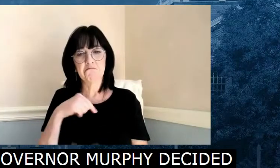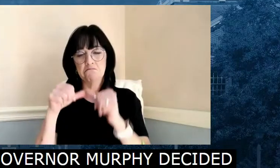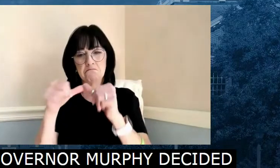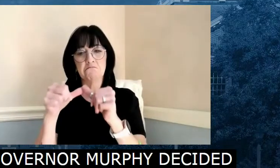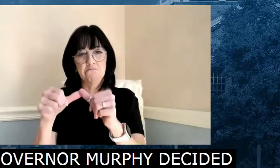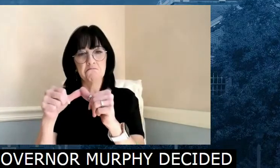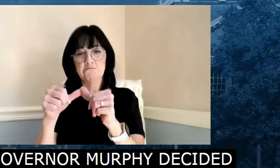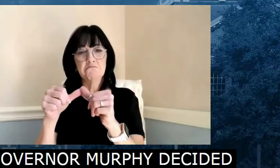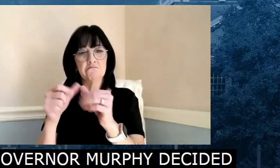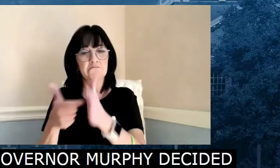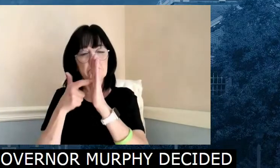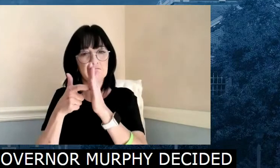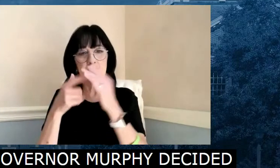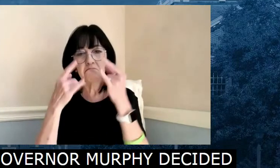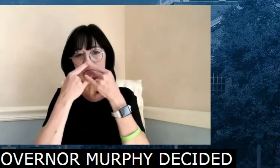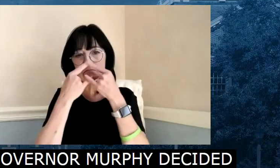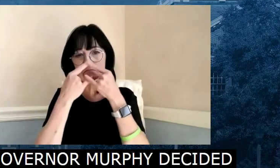see